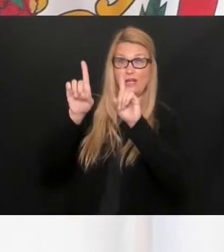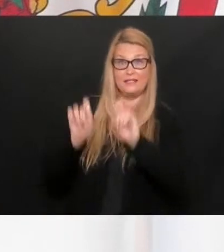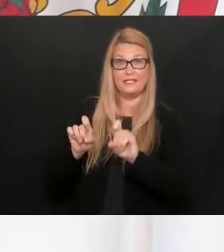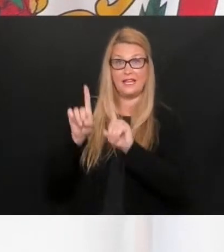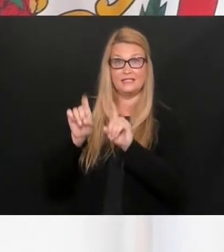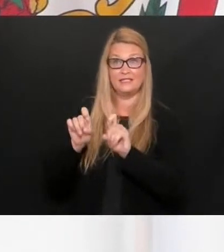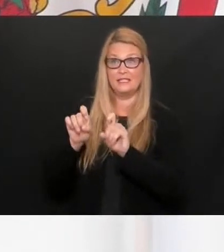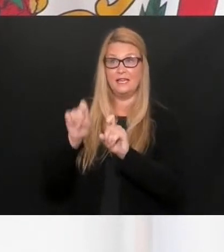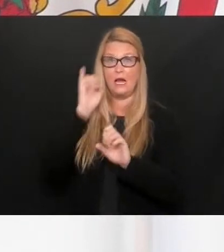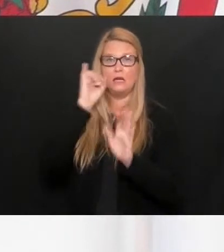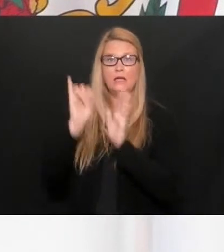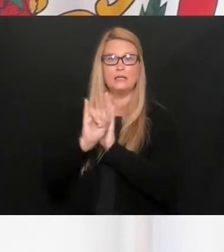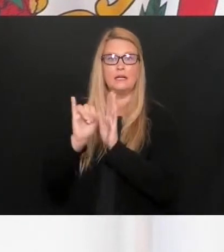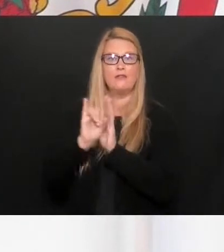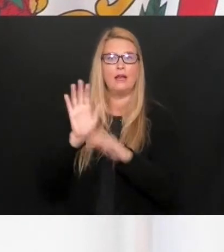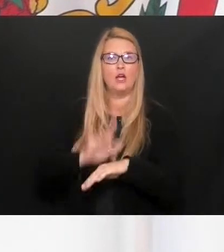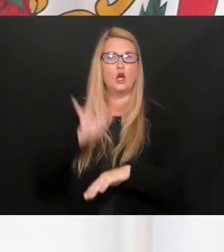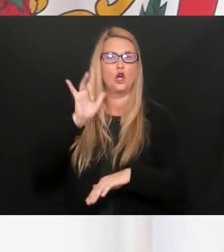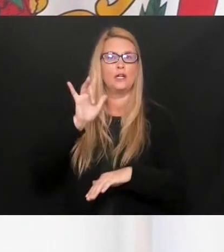this thing early enough.